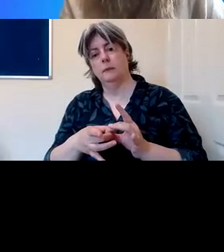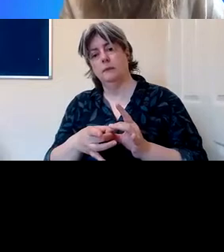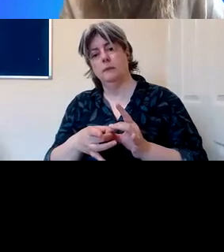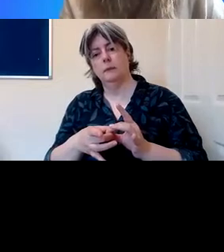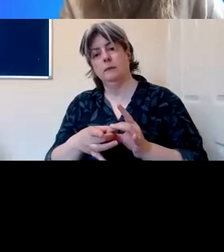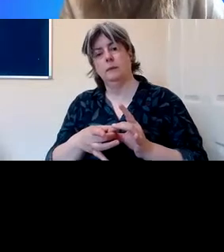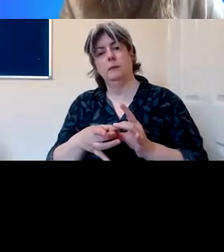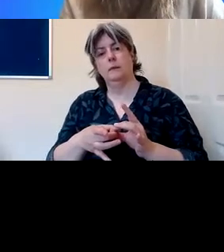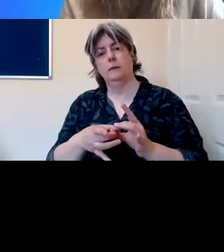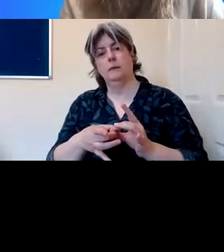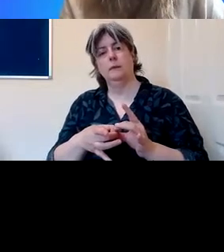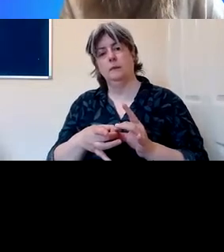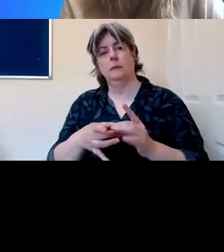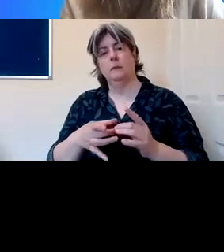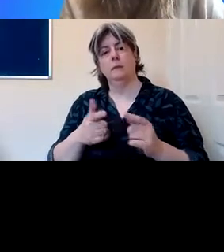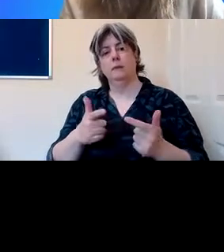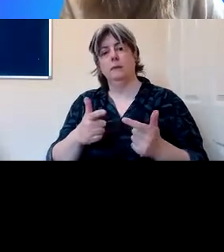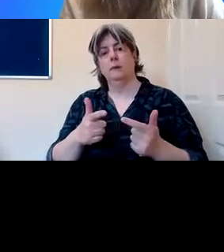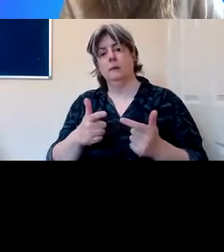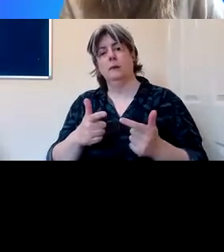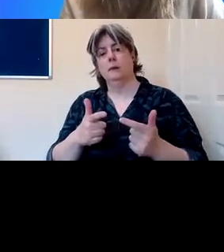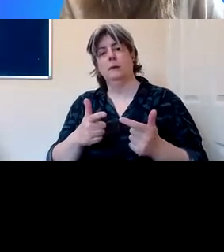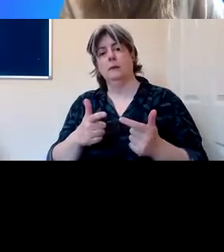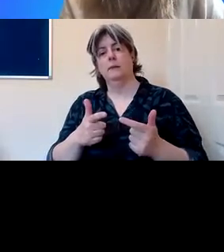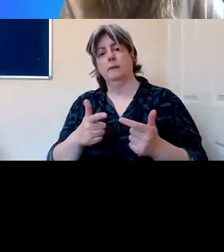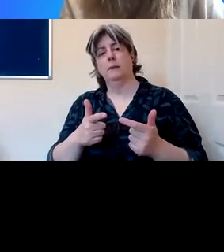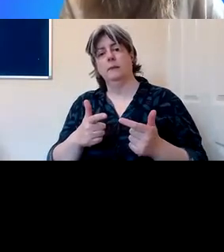With regards to the taking on too much responsibilities, I think,